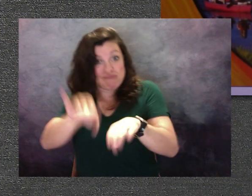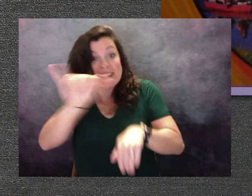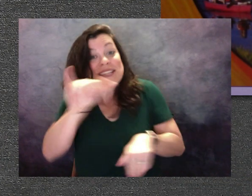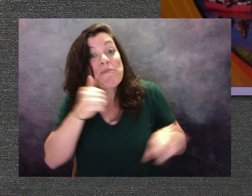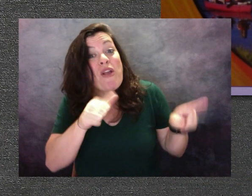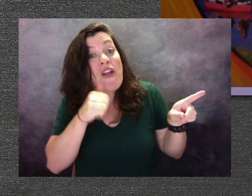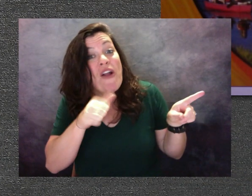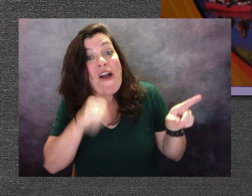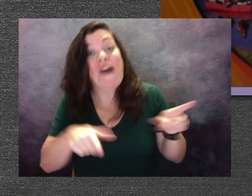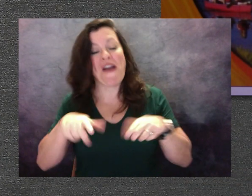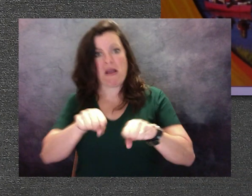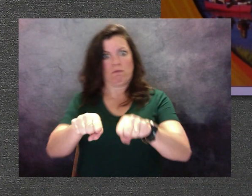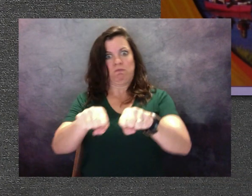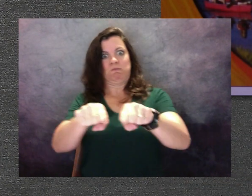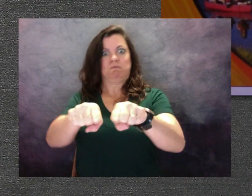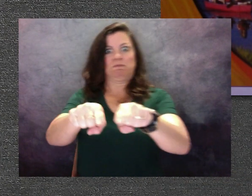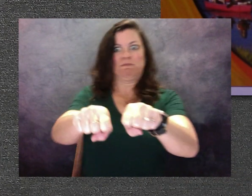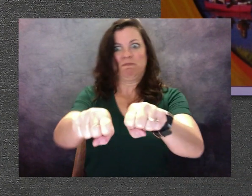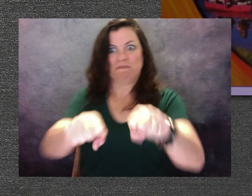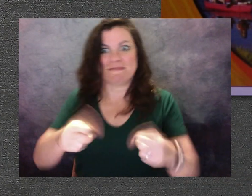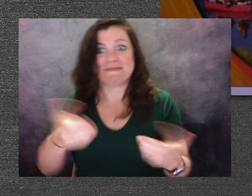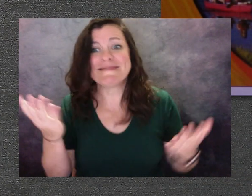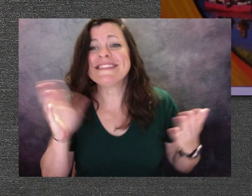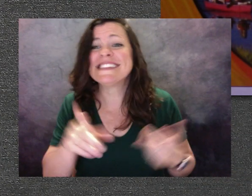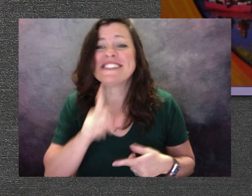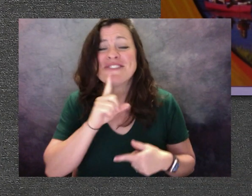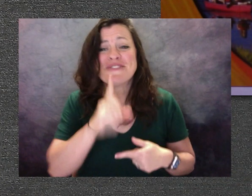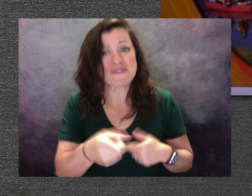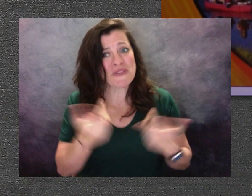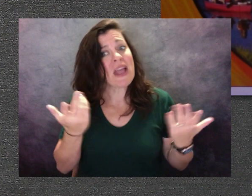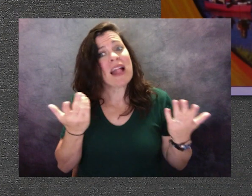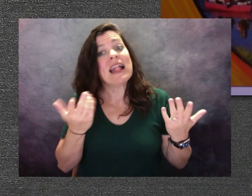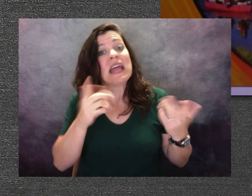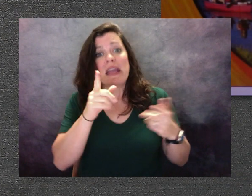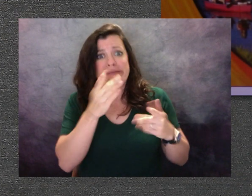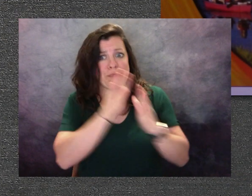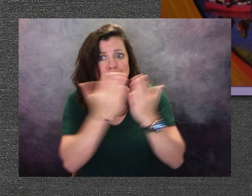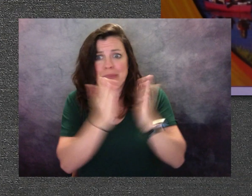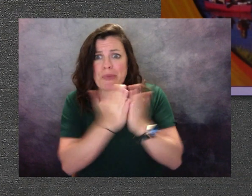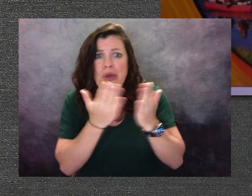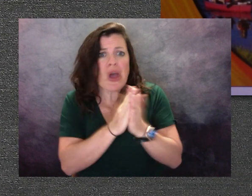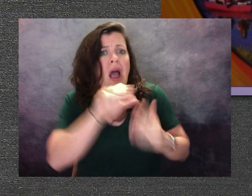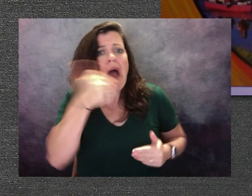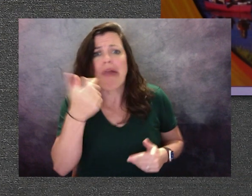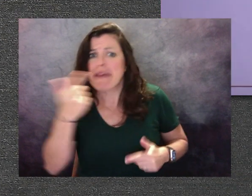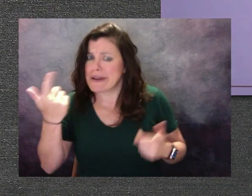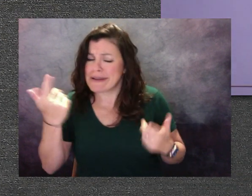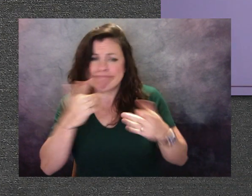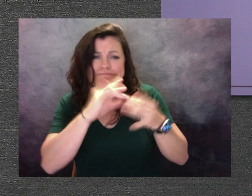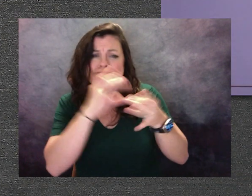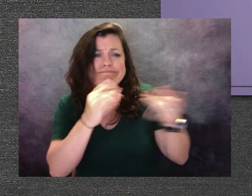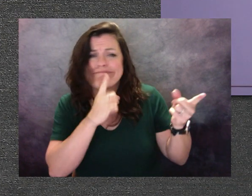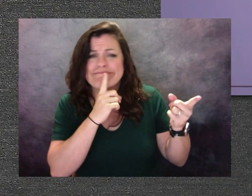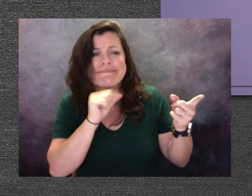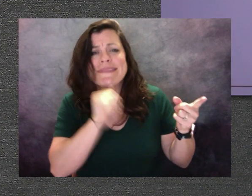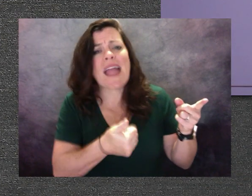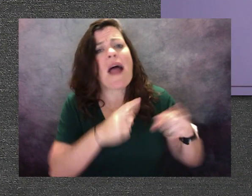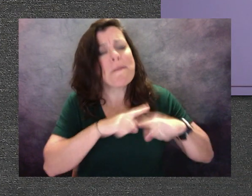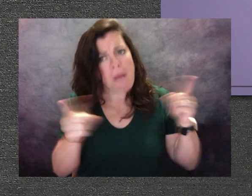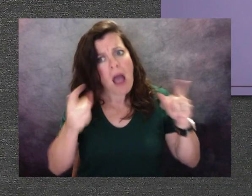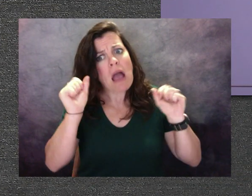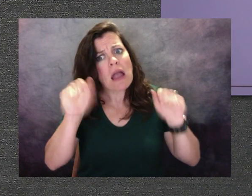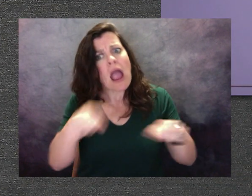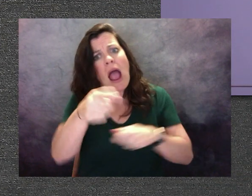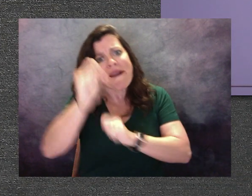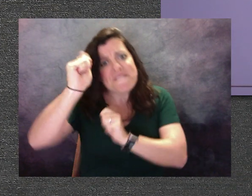at lakes too, you could go fishing. Oh my goodness, I wonder, what will you do at the lake? Oh